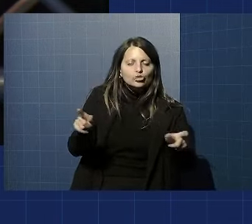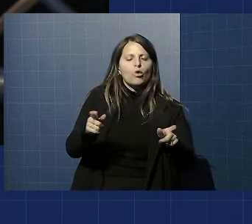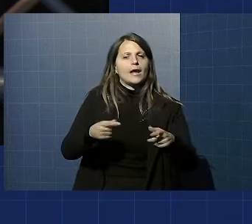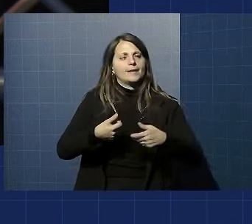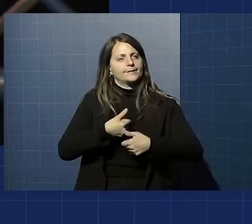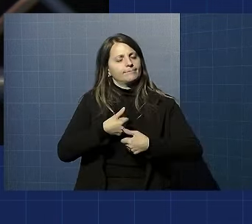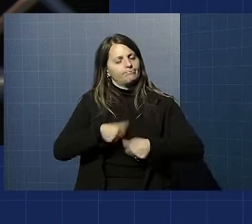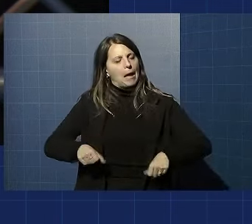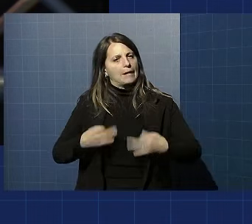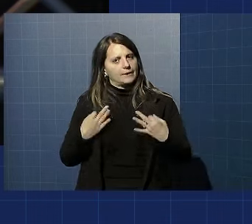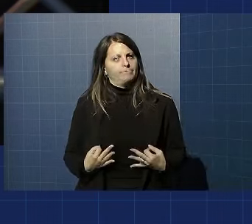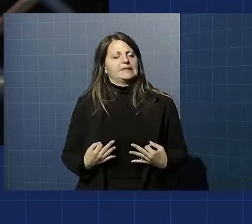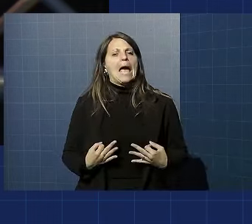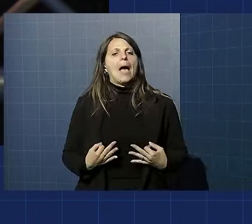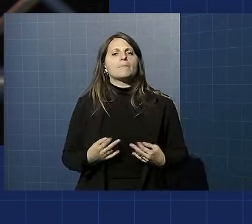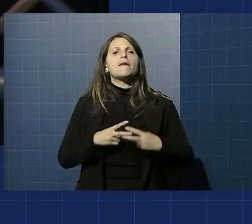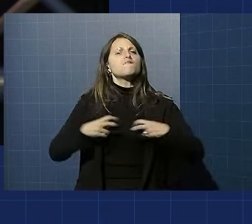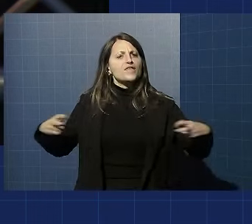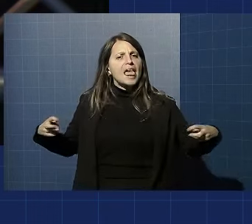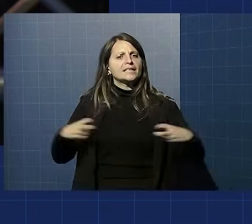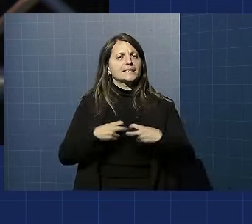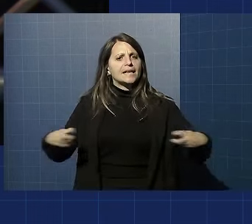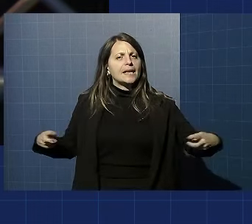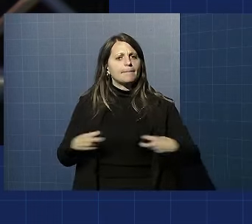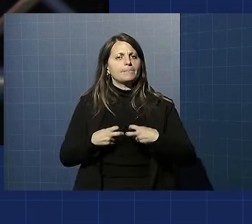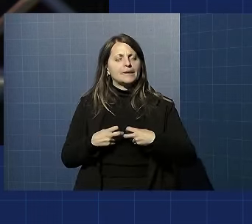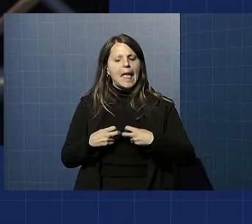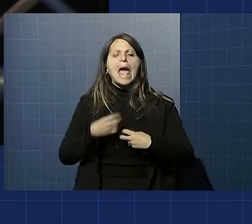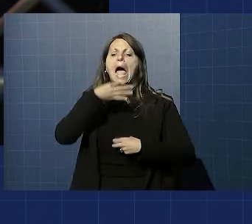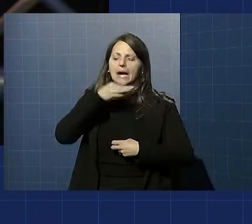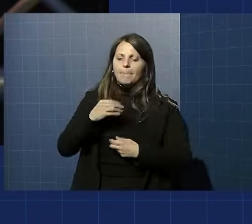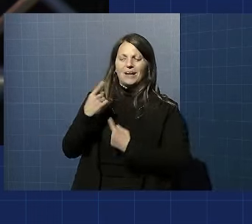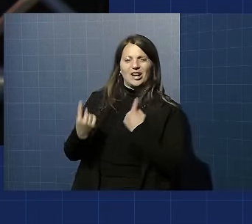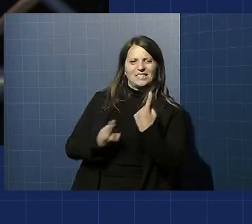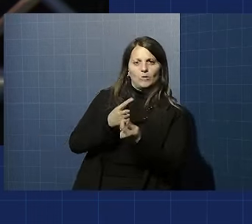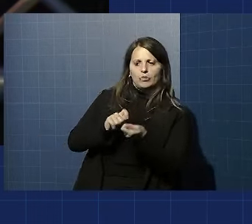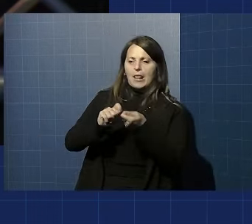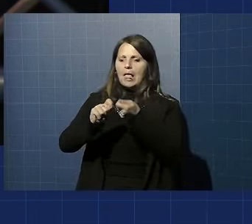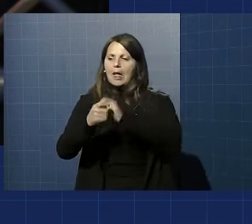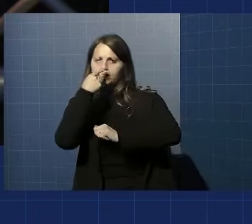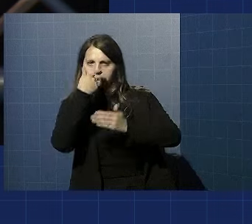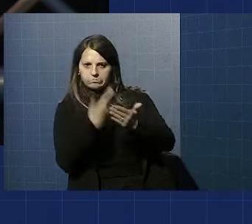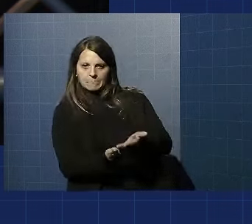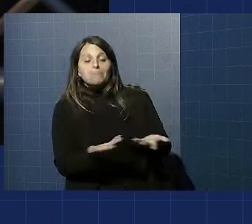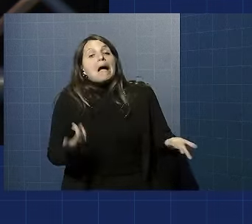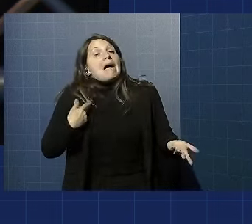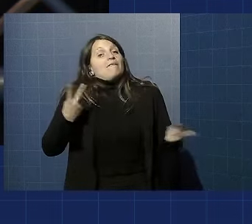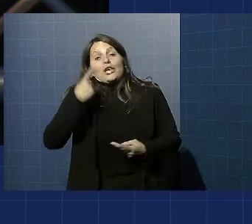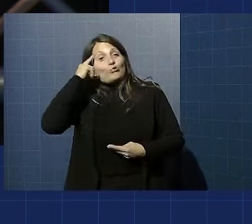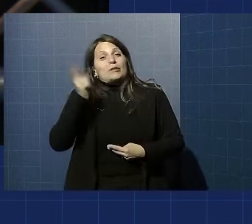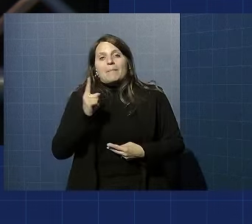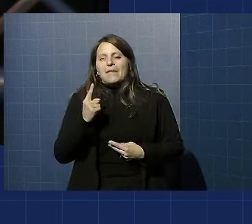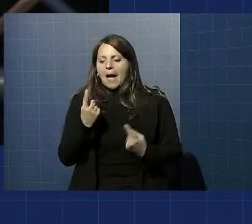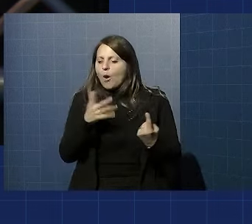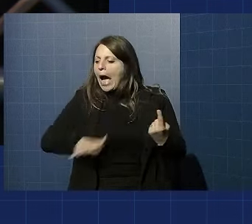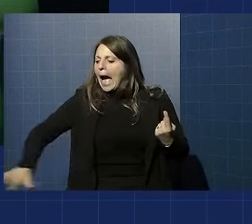they are exposed to such an extreme environment. So for me, those are the two most critical things that we really need to dig into deeper in the future.